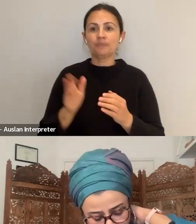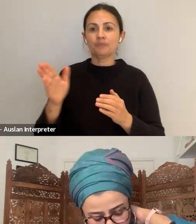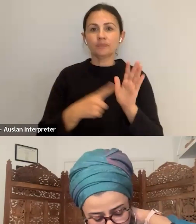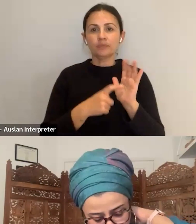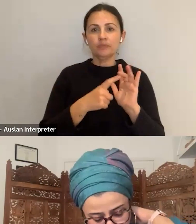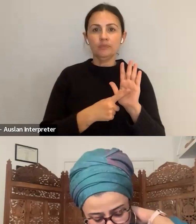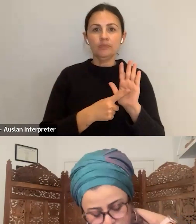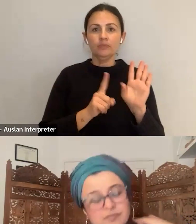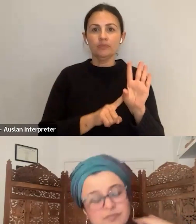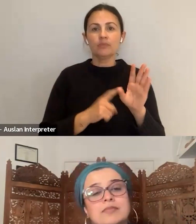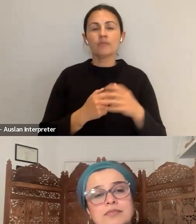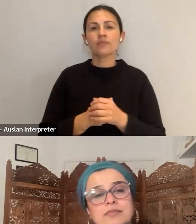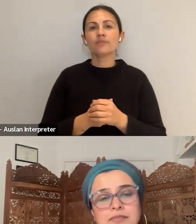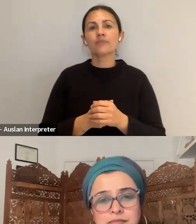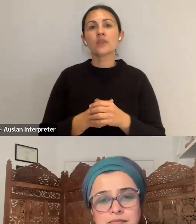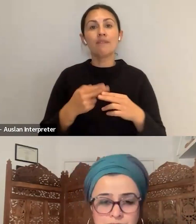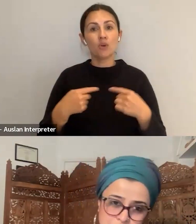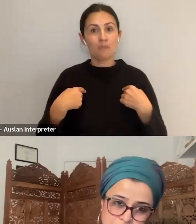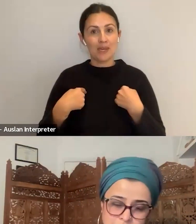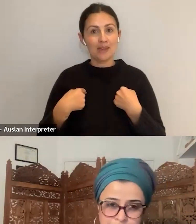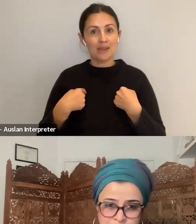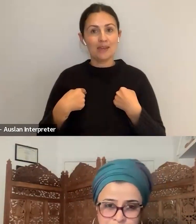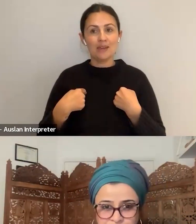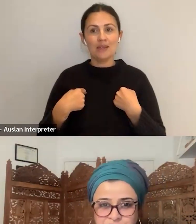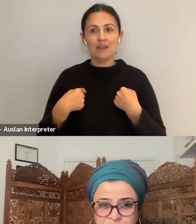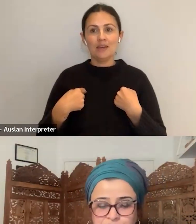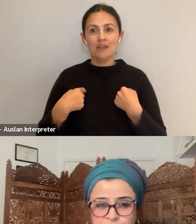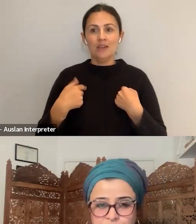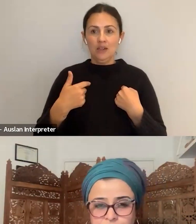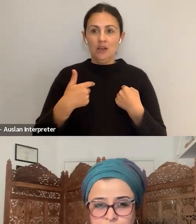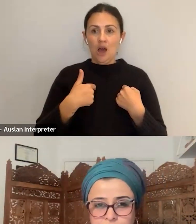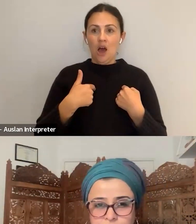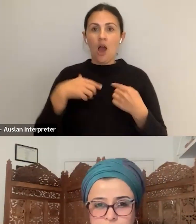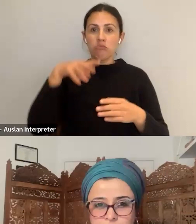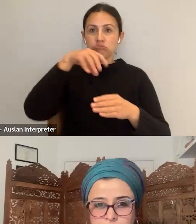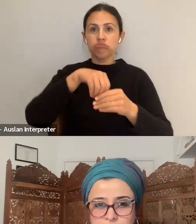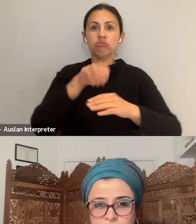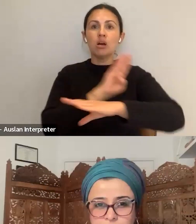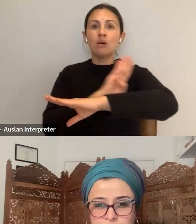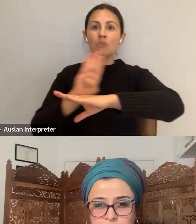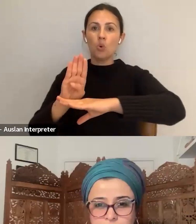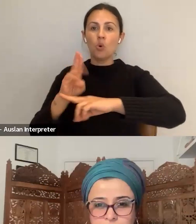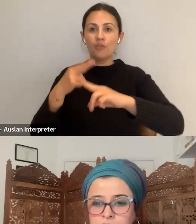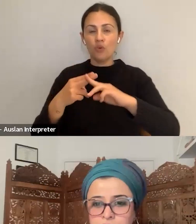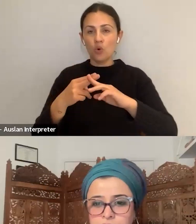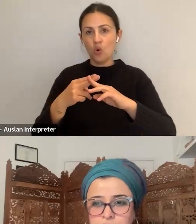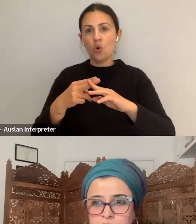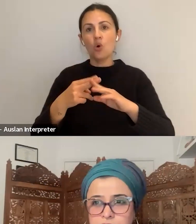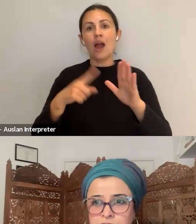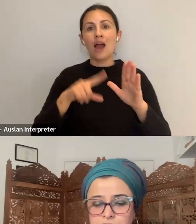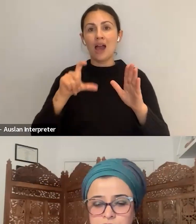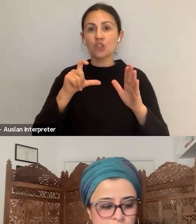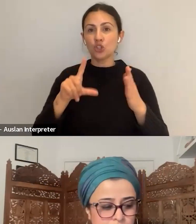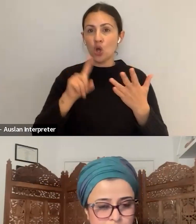I think for me, I have the privilege of being on boards of Aboriginal community controlled organisations. And